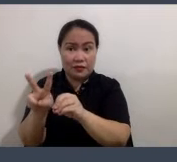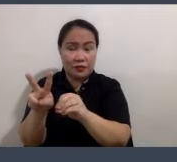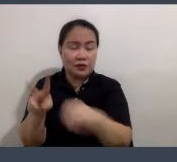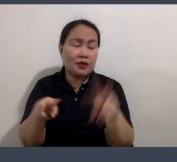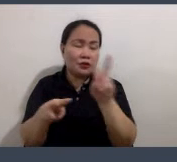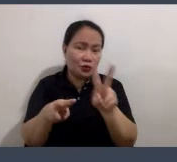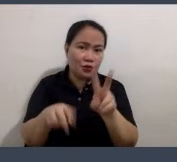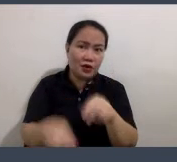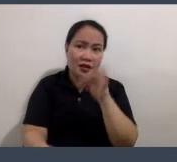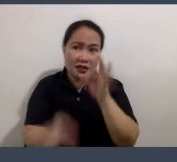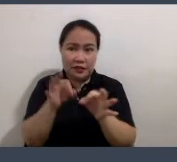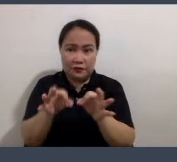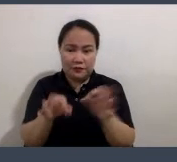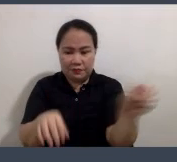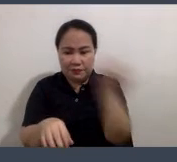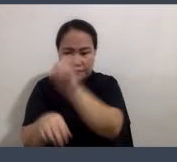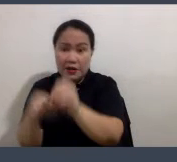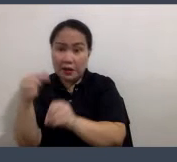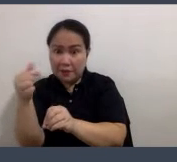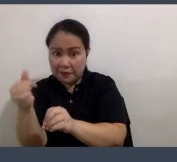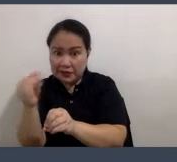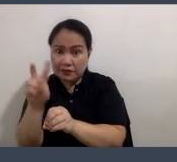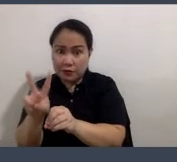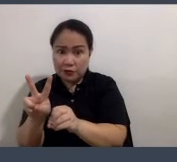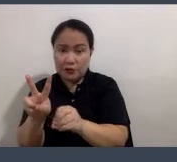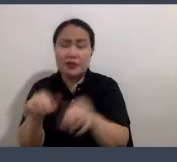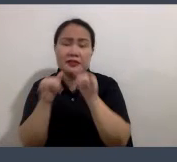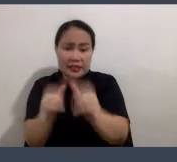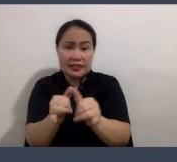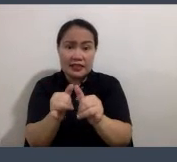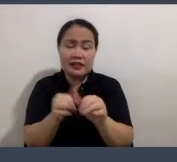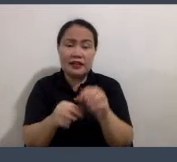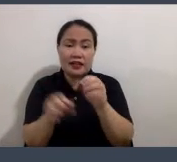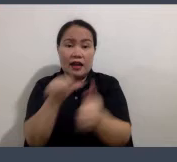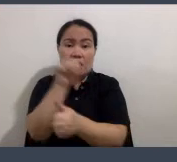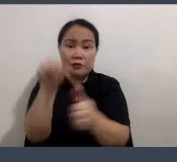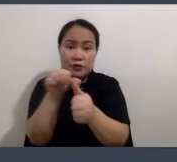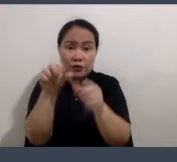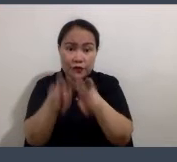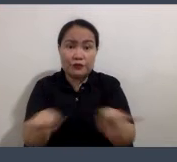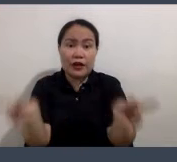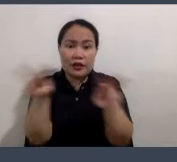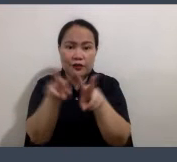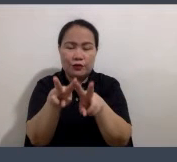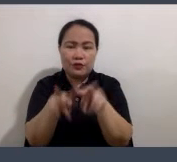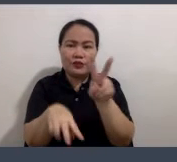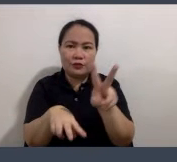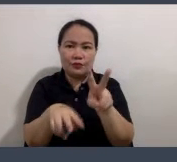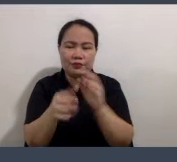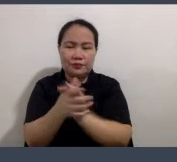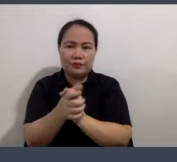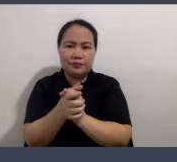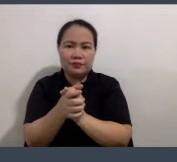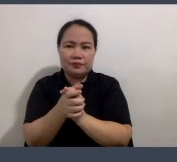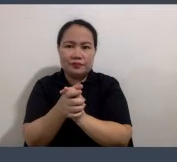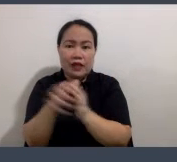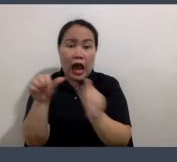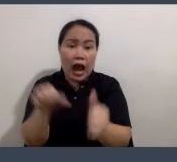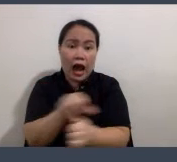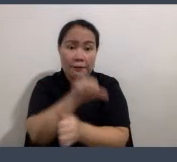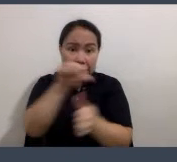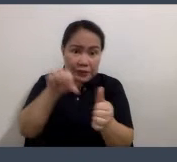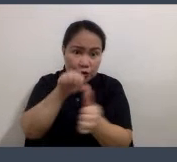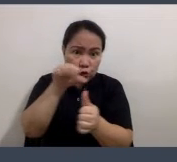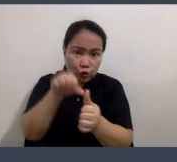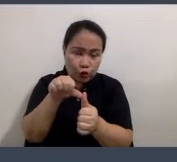Pag sinubstitute naman natin si negative 2 rito, the absolute value of negative 2 is still 2. So, therefore,